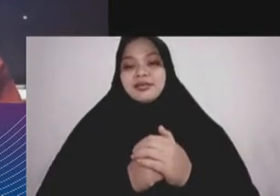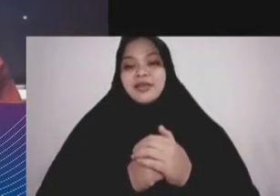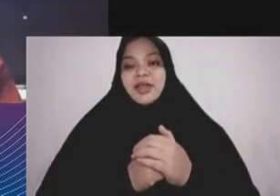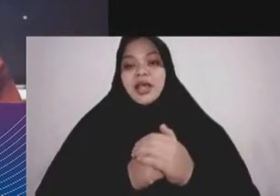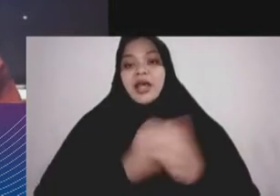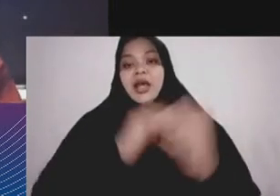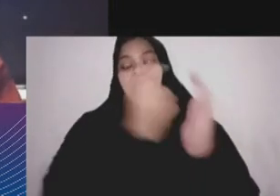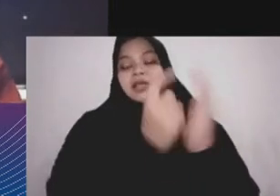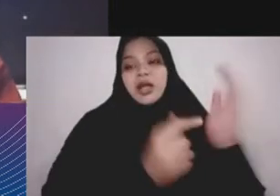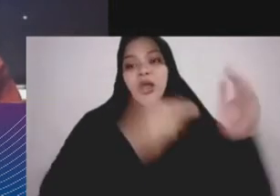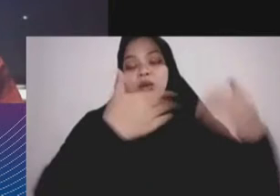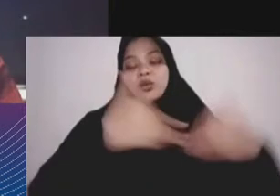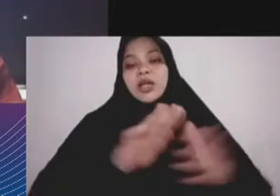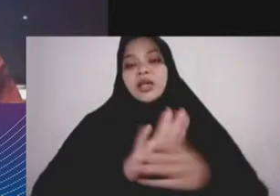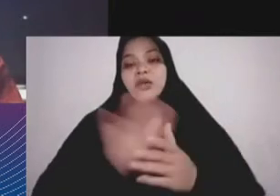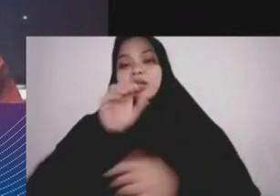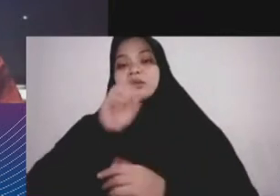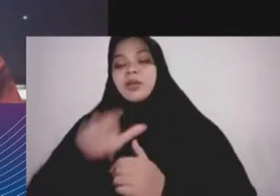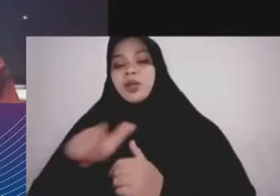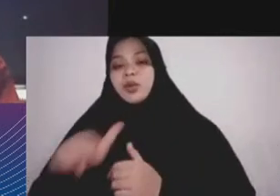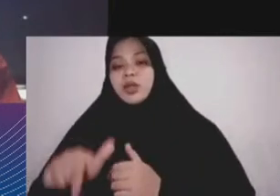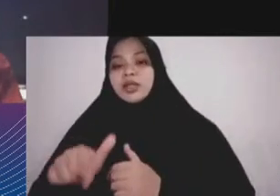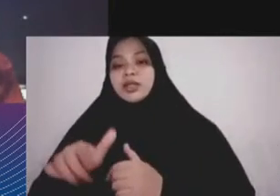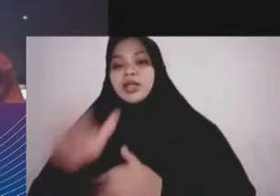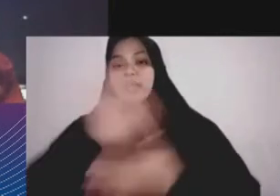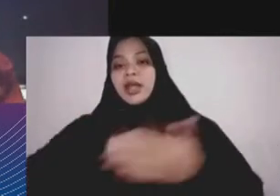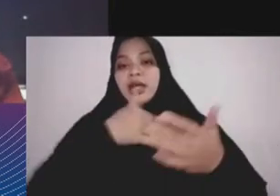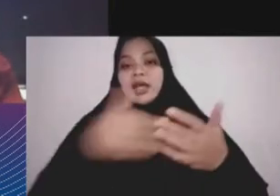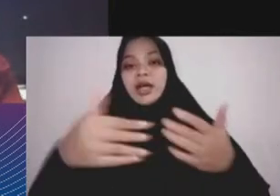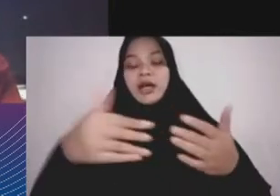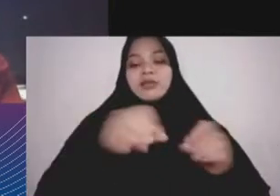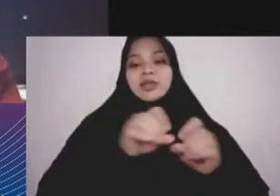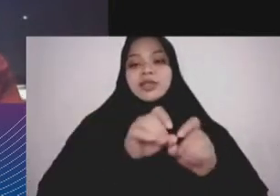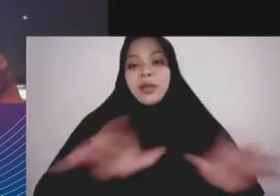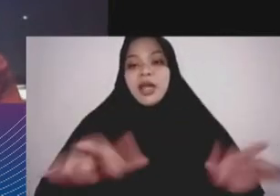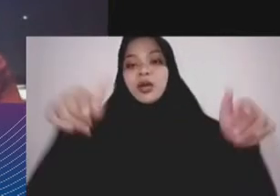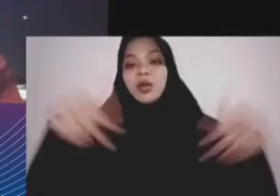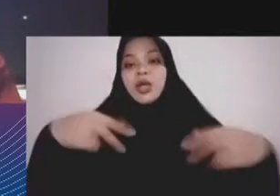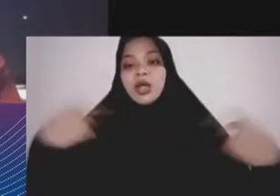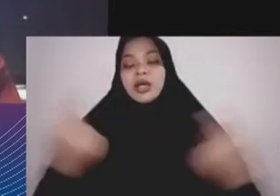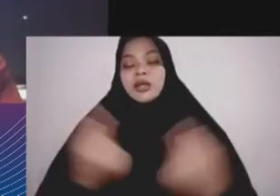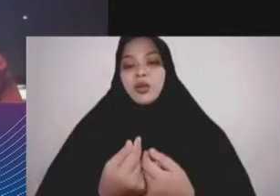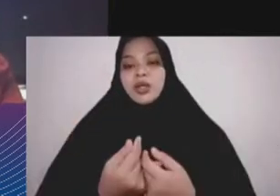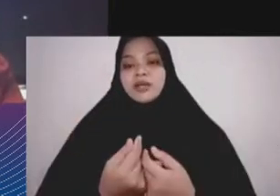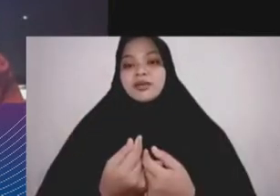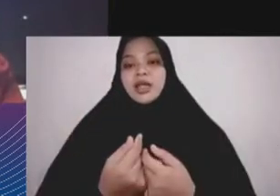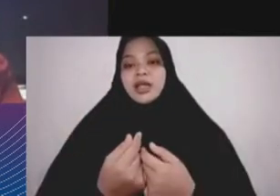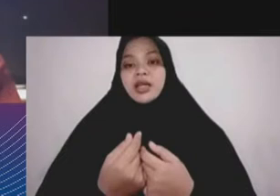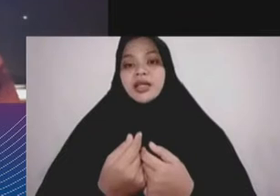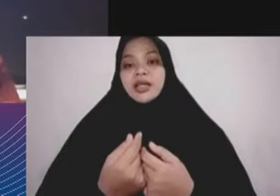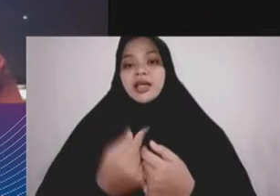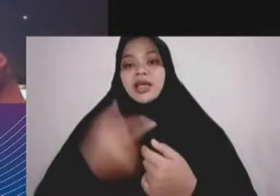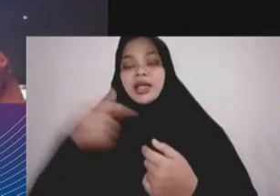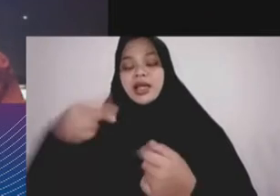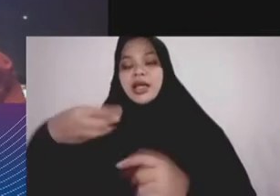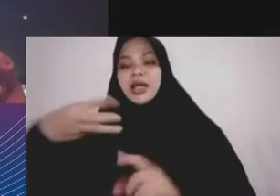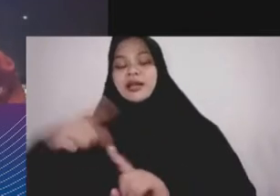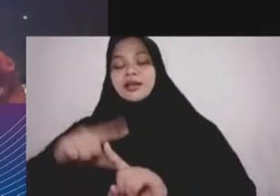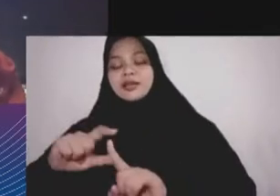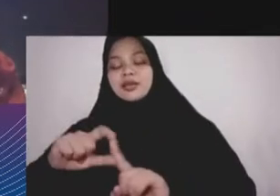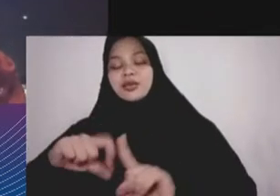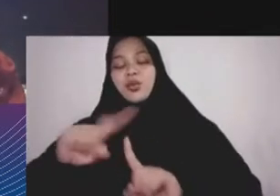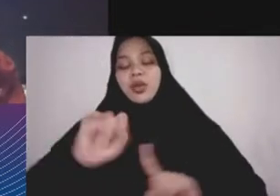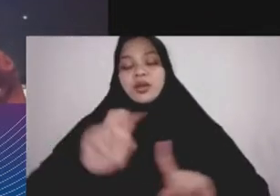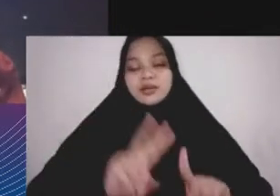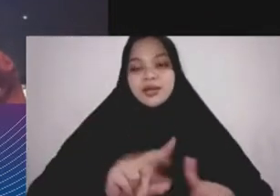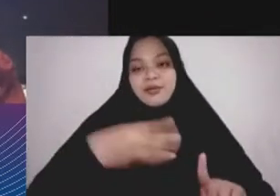bill, yeah, this draft of this bill, so we as a executive, you know, reply it by doing the